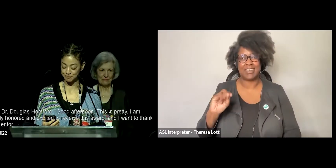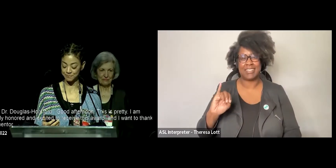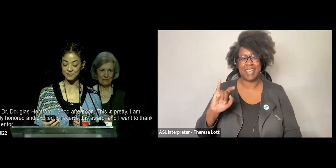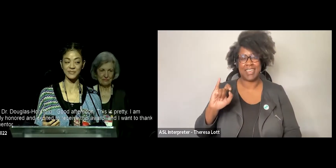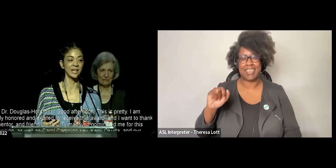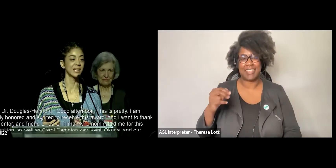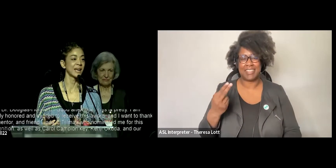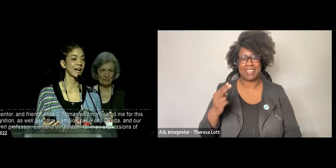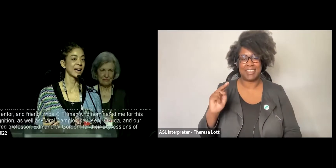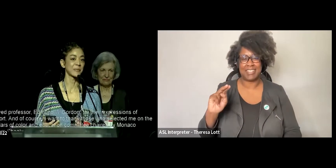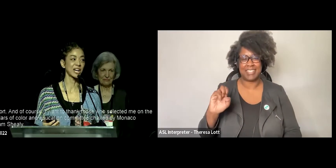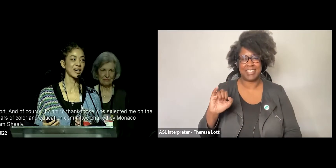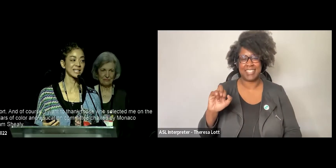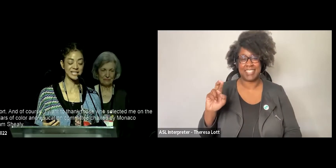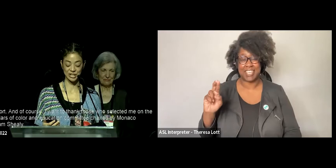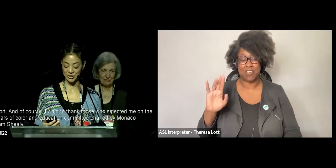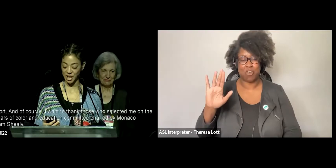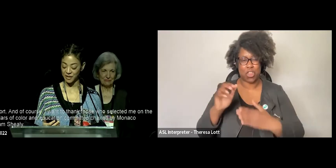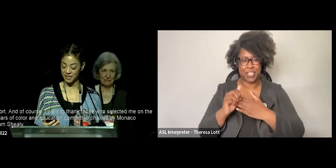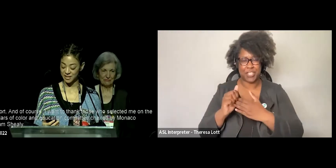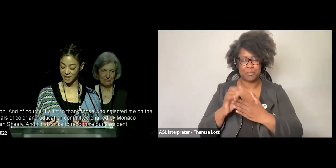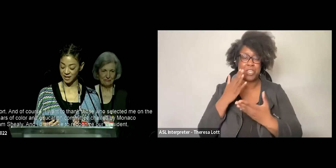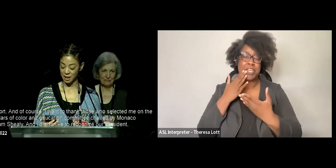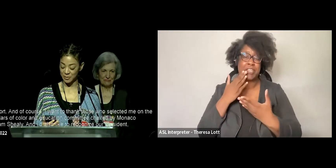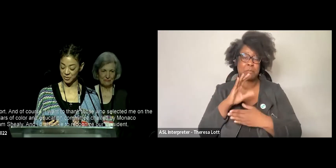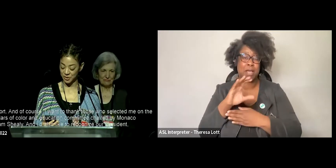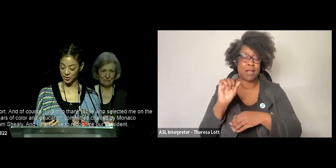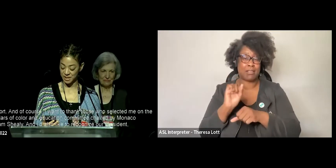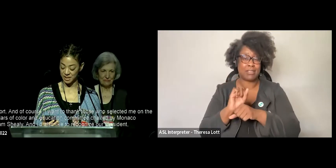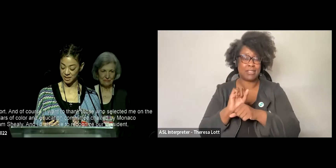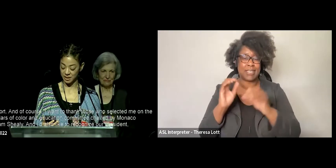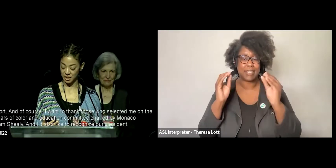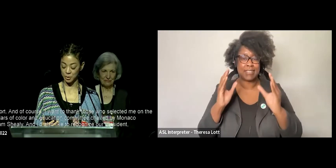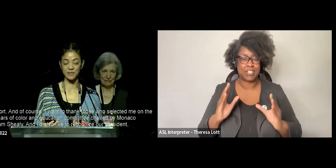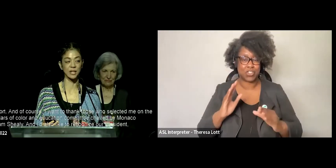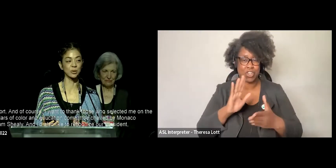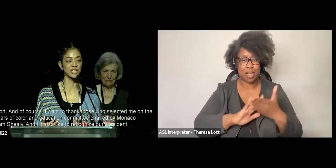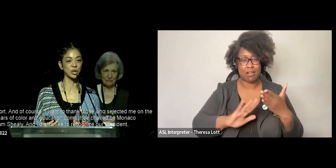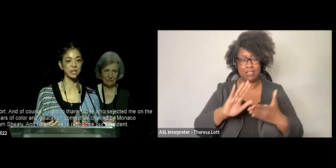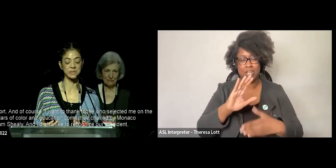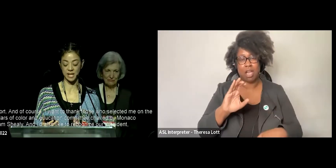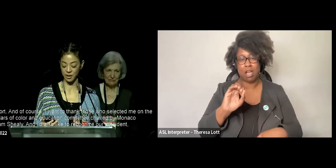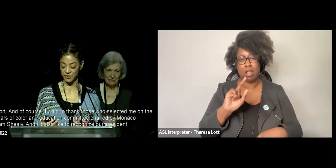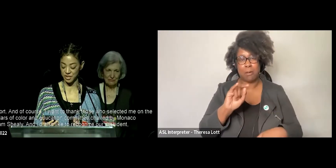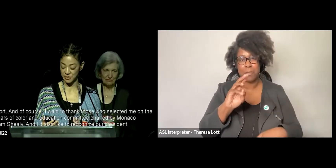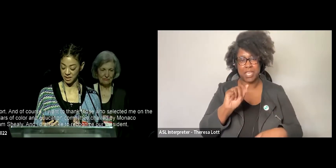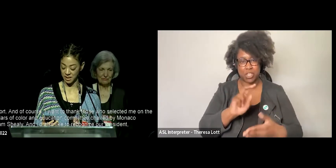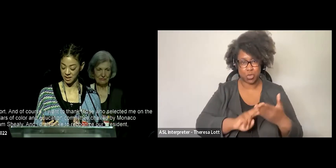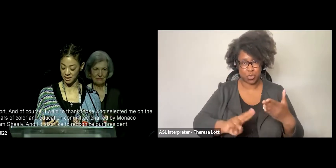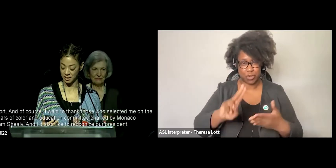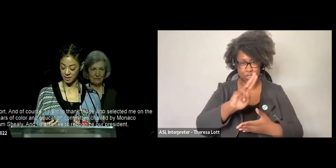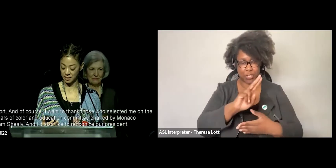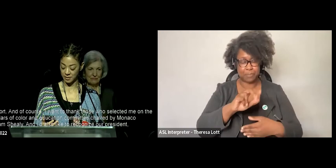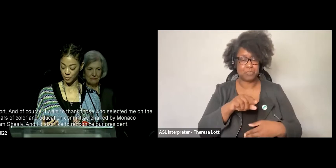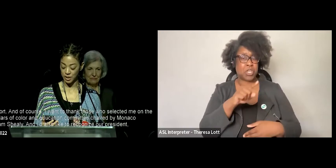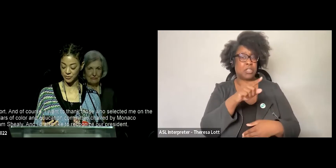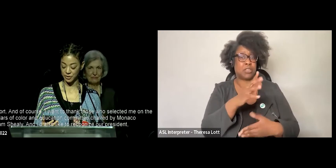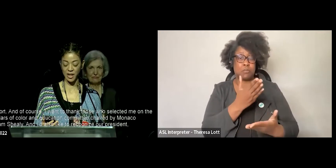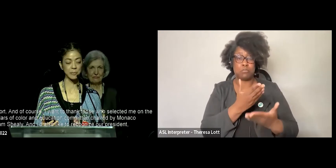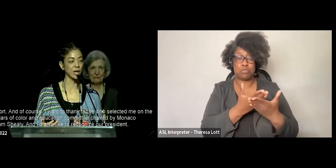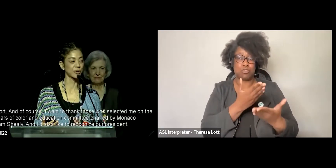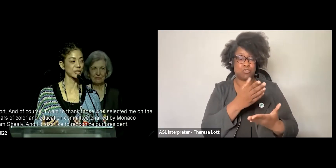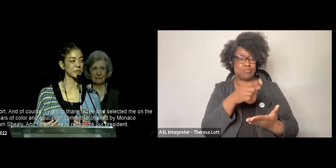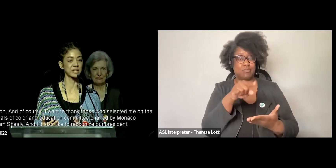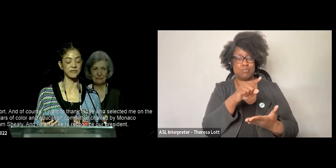leadership. I thank my colleagues at Teachers College, Columbia University, who have not only shown themselves to be